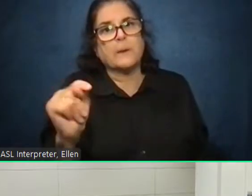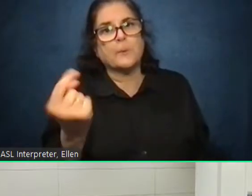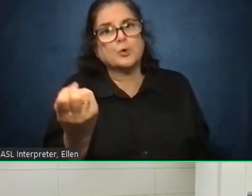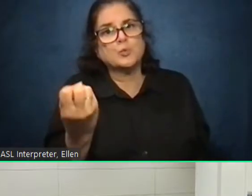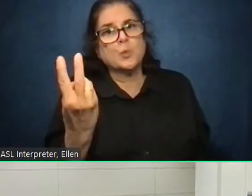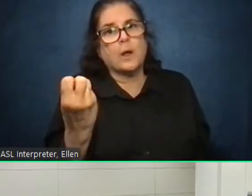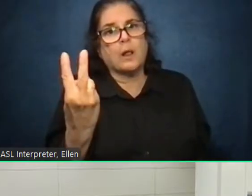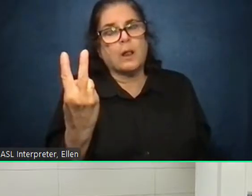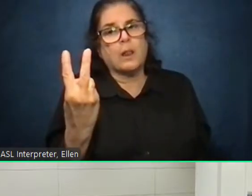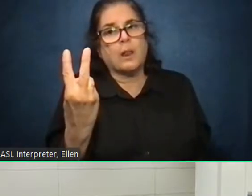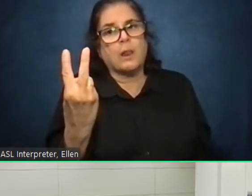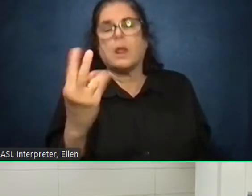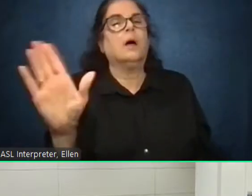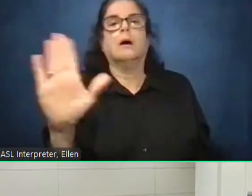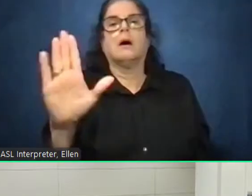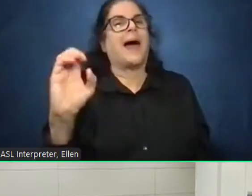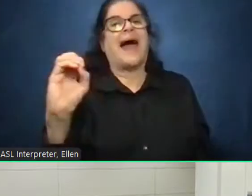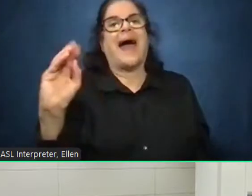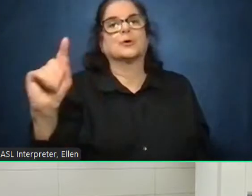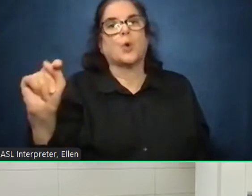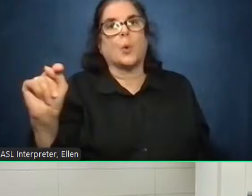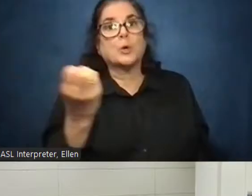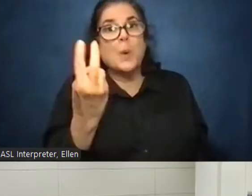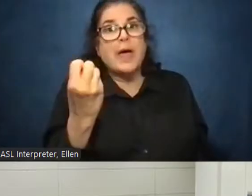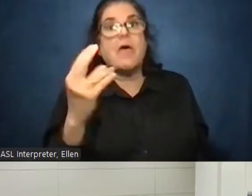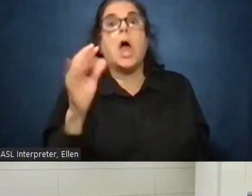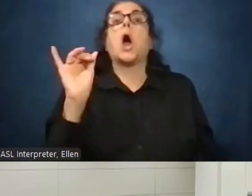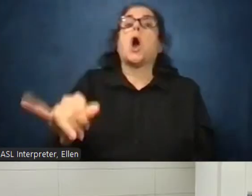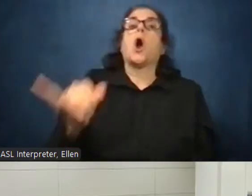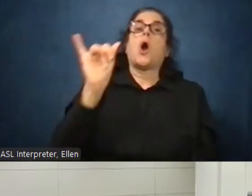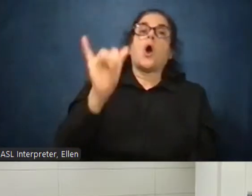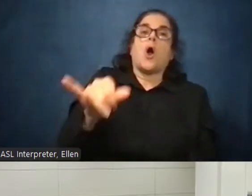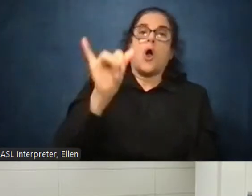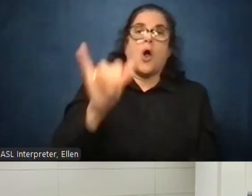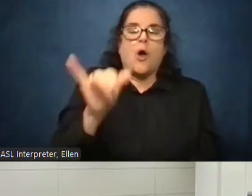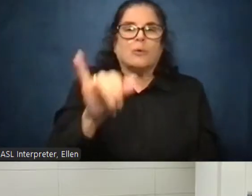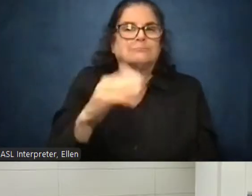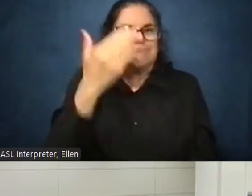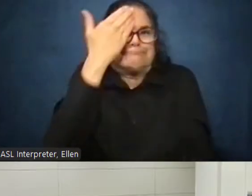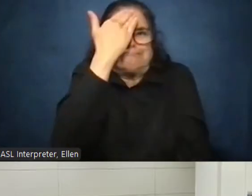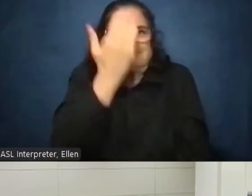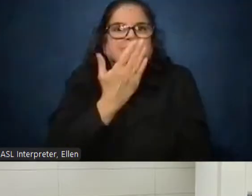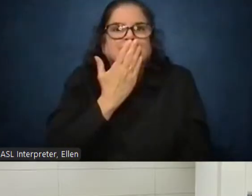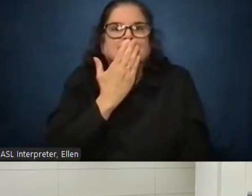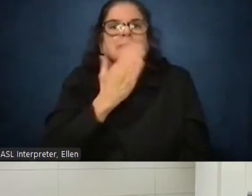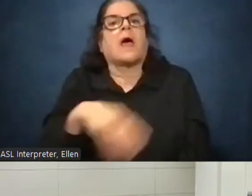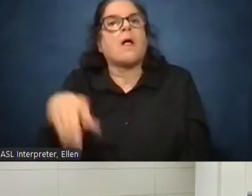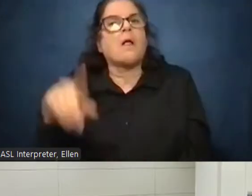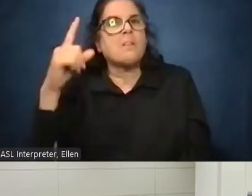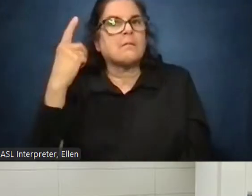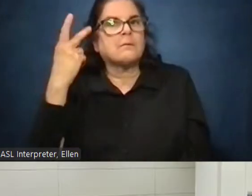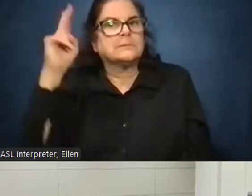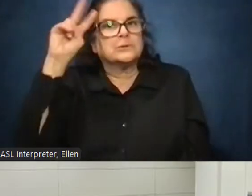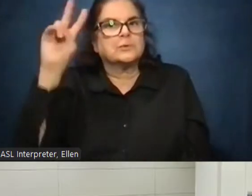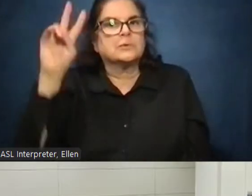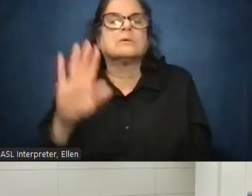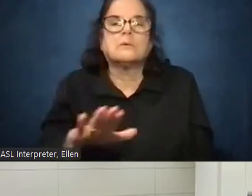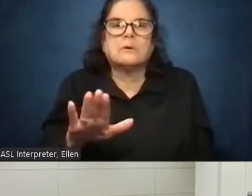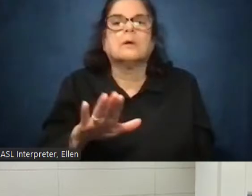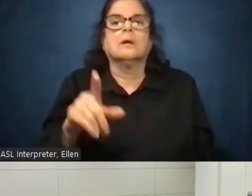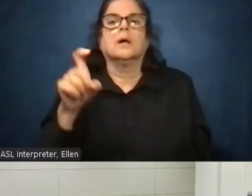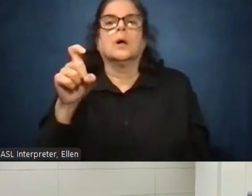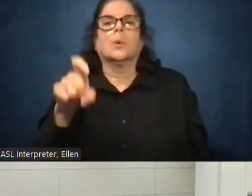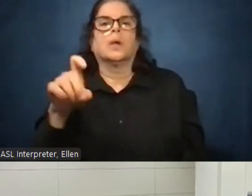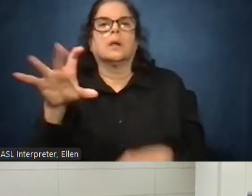Irma? It's October 12th. It's veto Oh, it's session. October 12th. I thought it was September. Okay. We'll look probably to target something